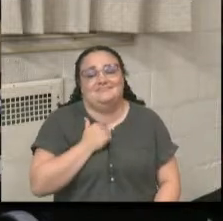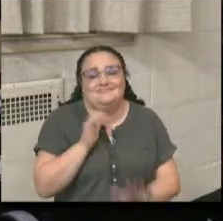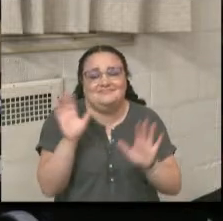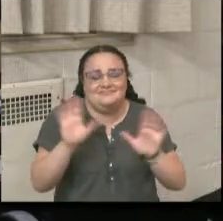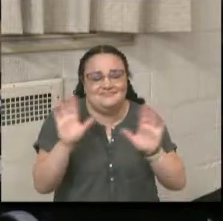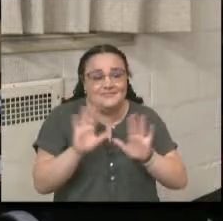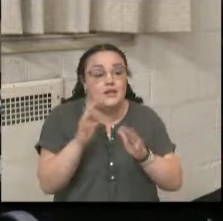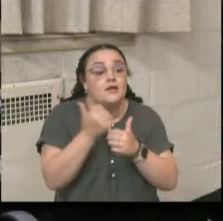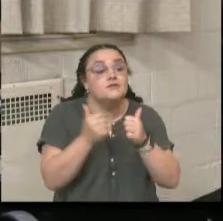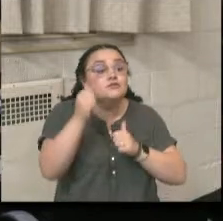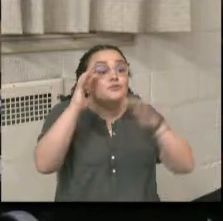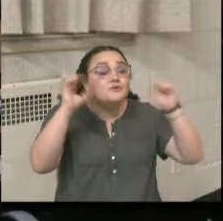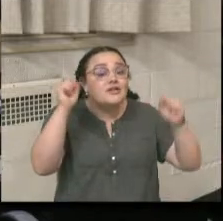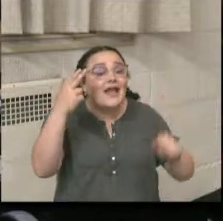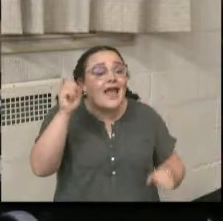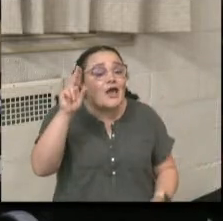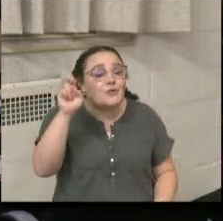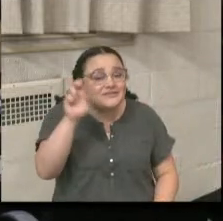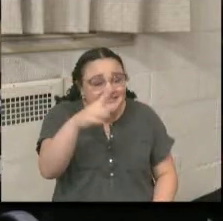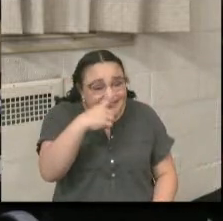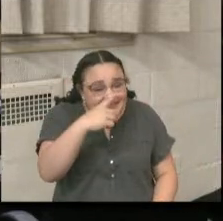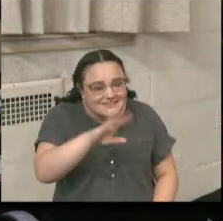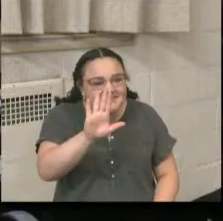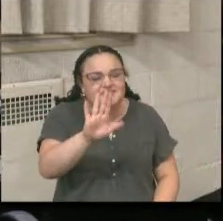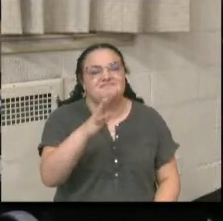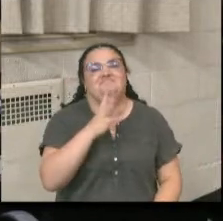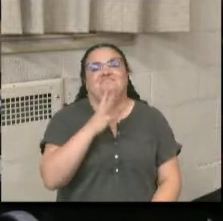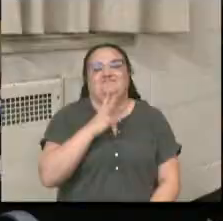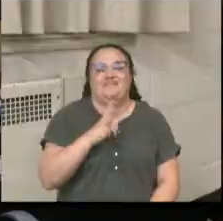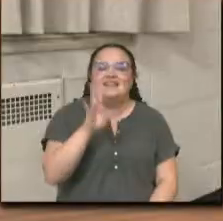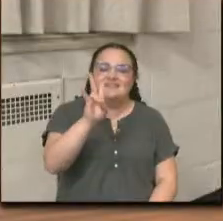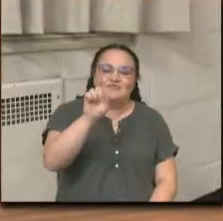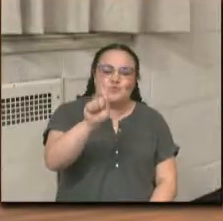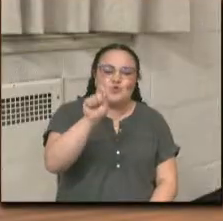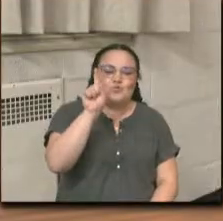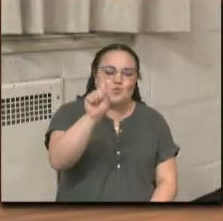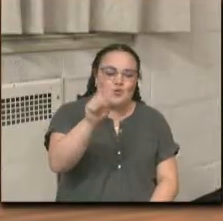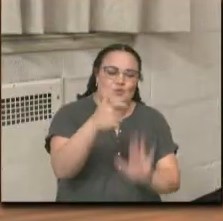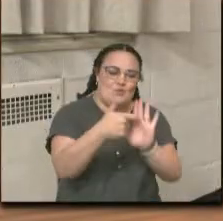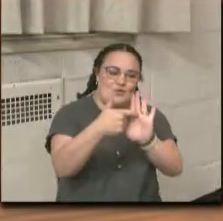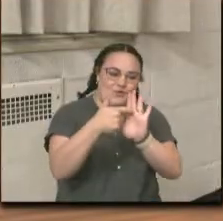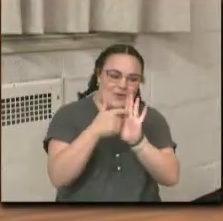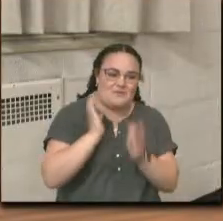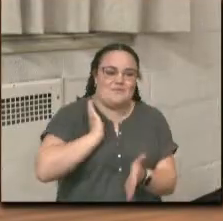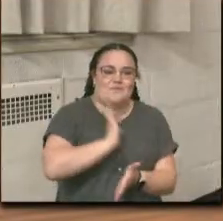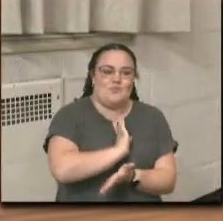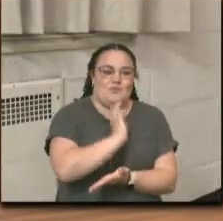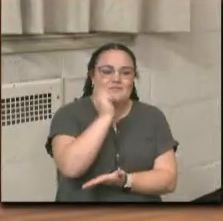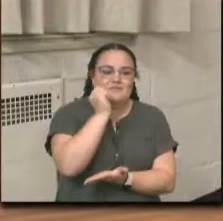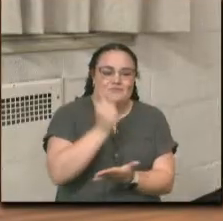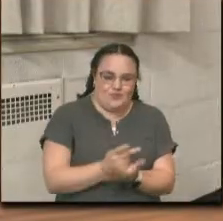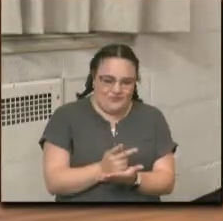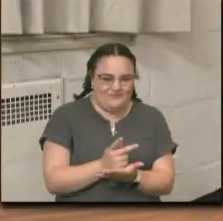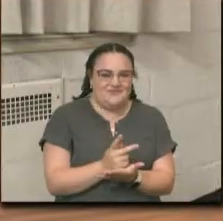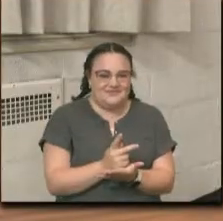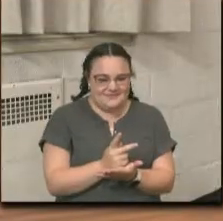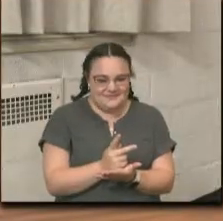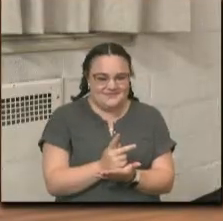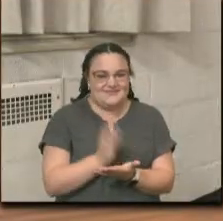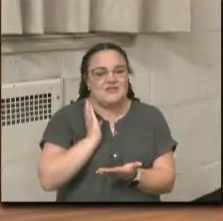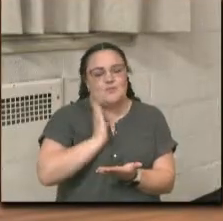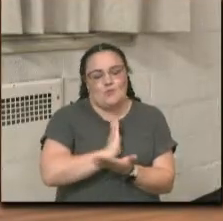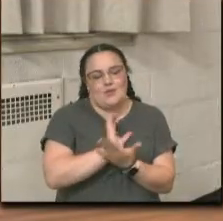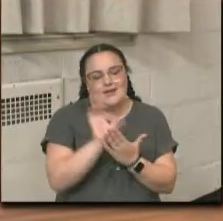Superintendent House? Yep, I'll take it. Thank you, ma'am. Madam Chair, item 7.1 requires board approval, which is the board